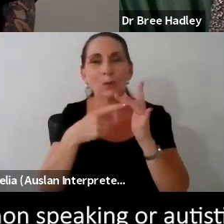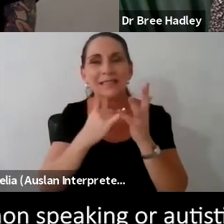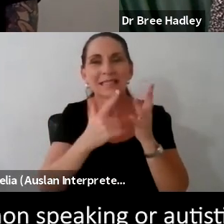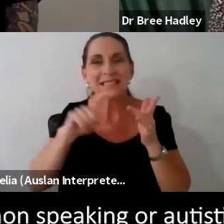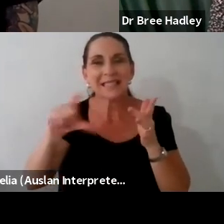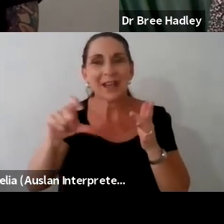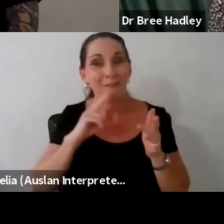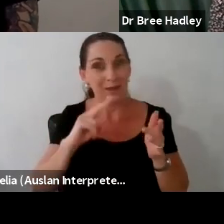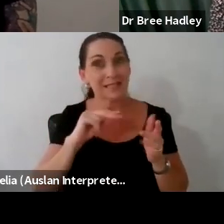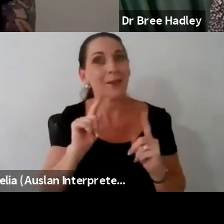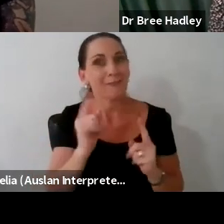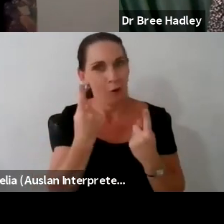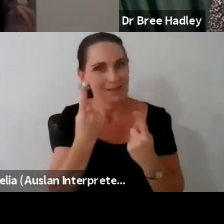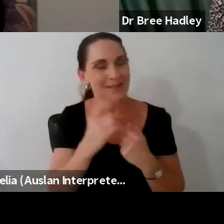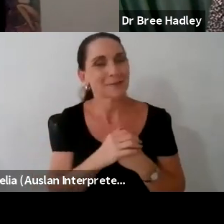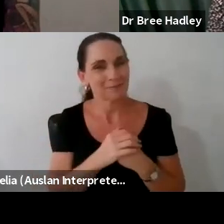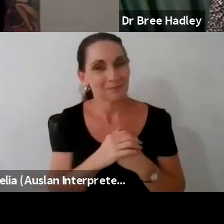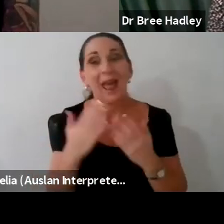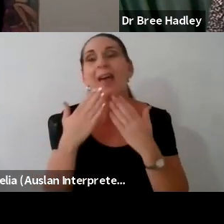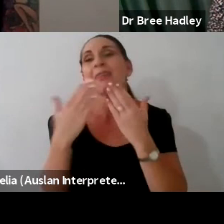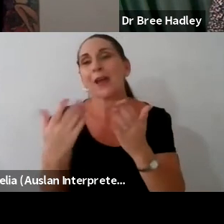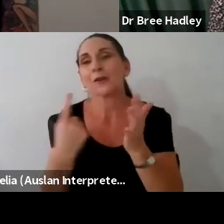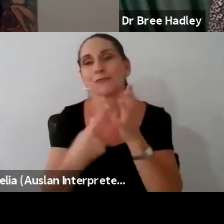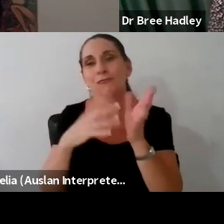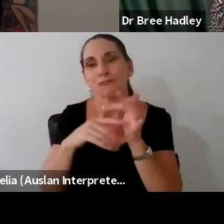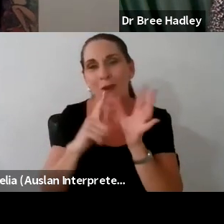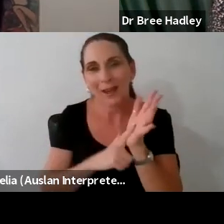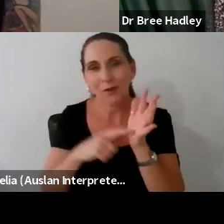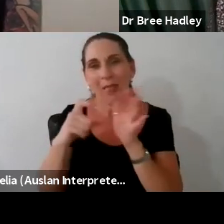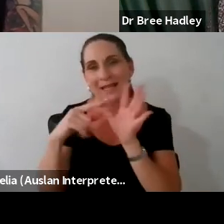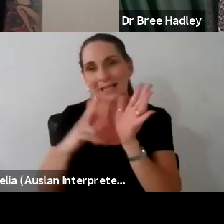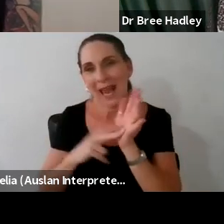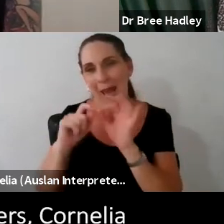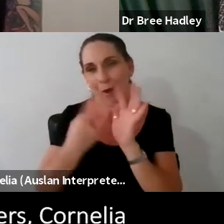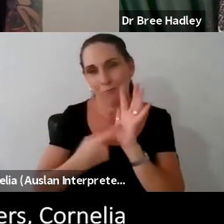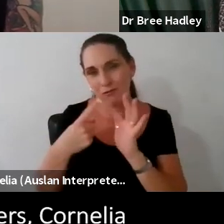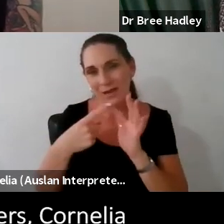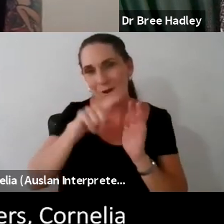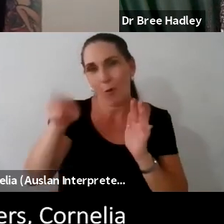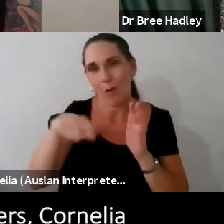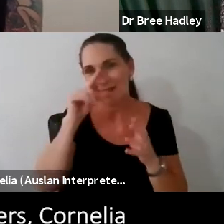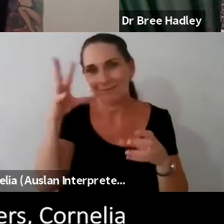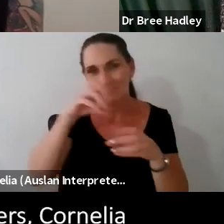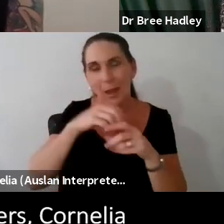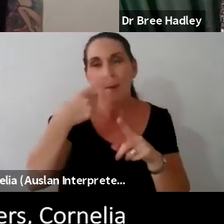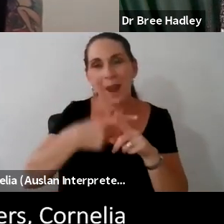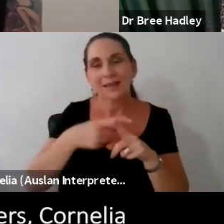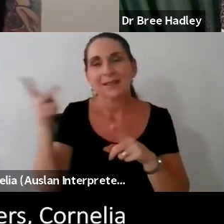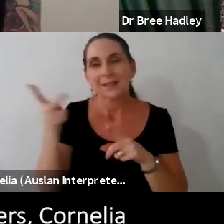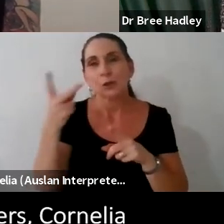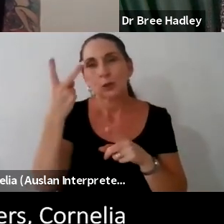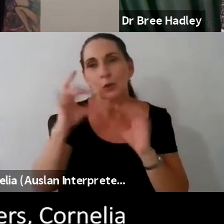conversation. Thank you, Racheal, Dan and Bree, for joining us here today, and to our